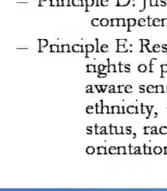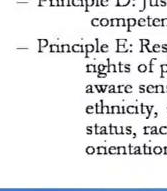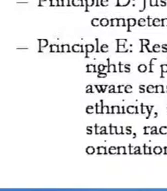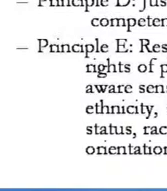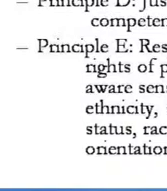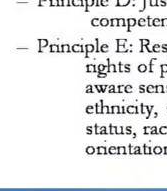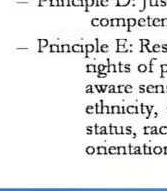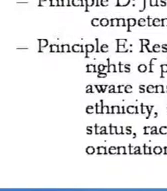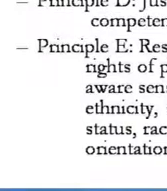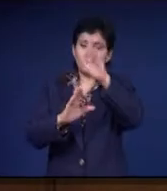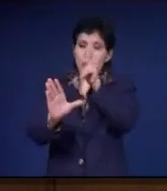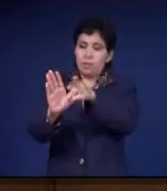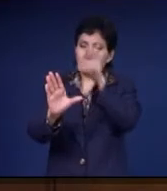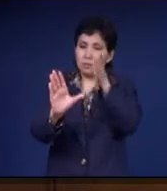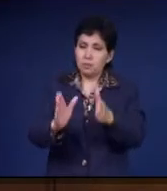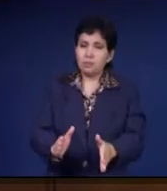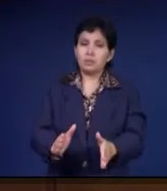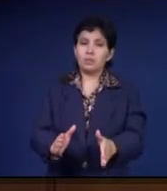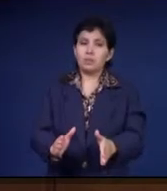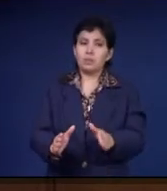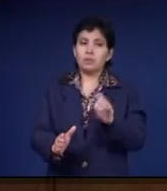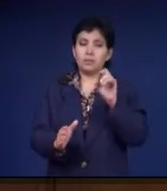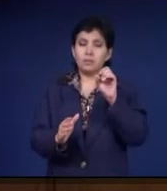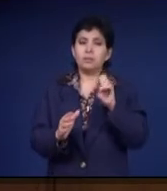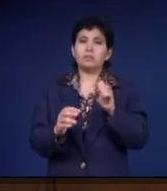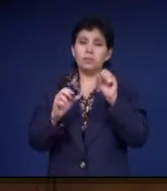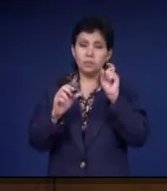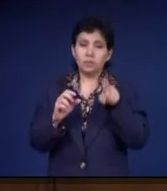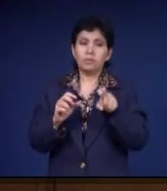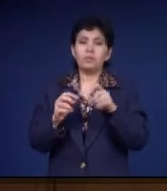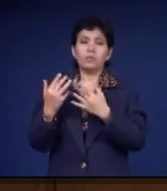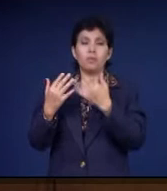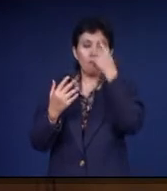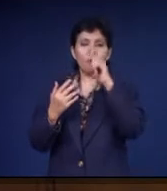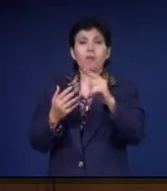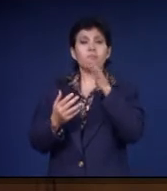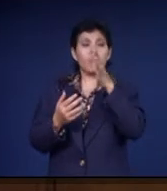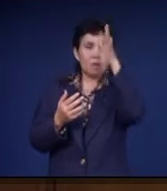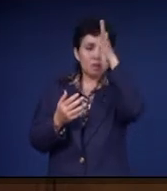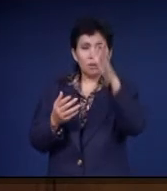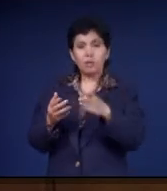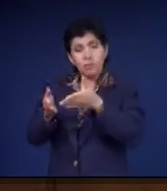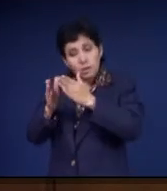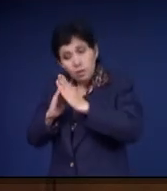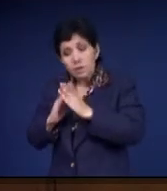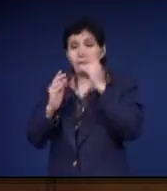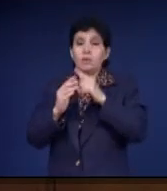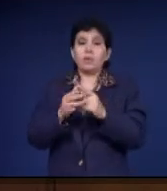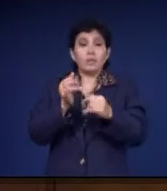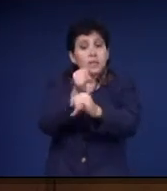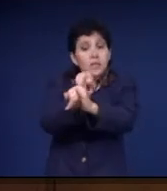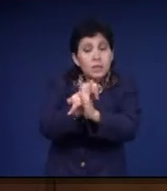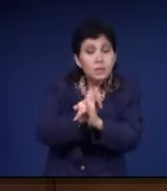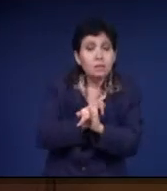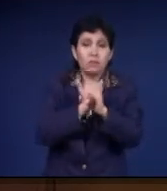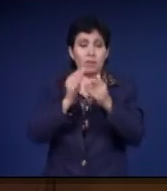ask your participants to fill in a questionnaire and then you show it to your friends, you show it to your mother because they are just busybody. You can't do that.